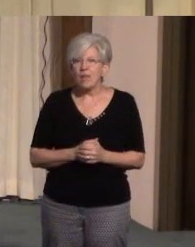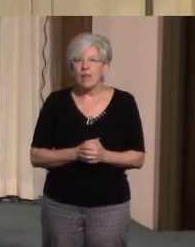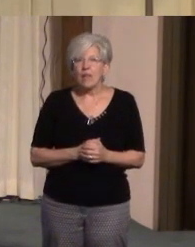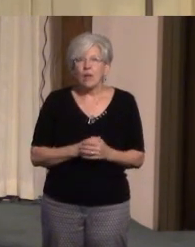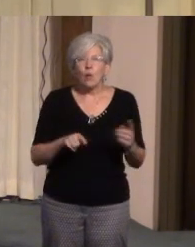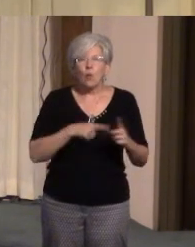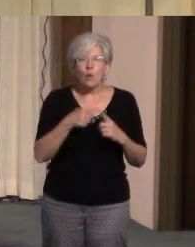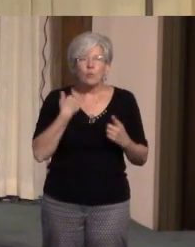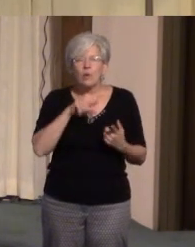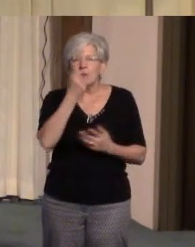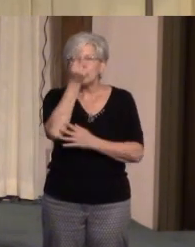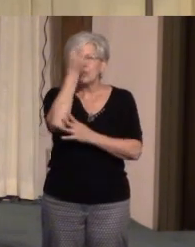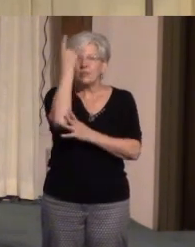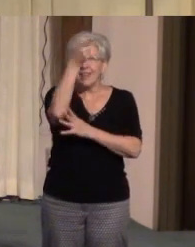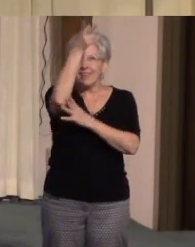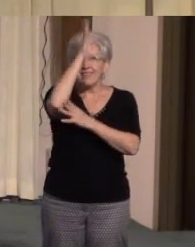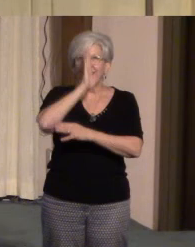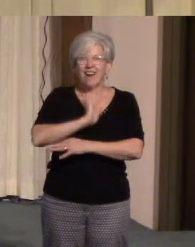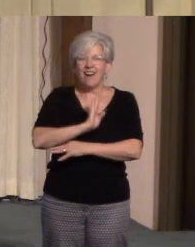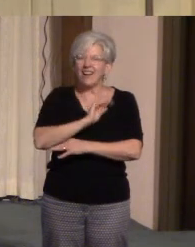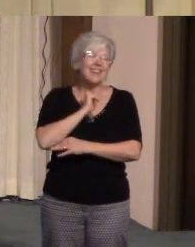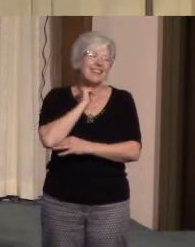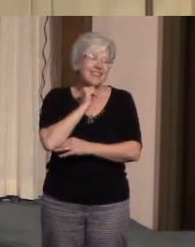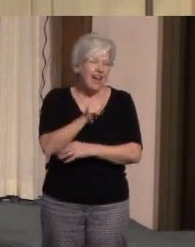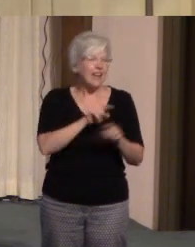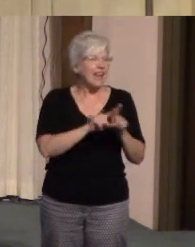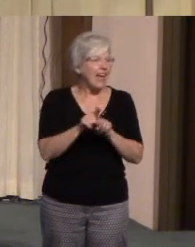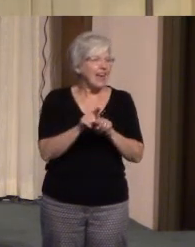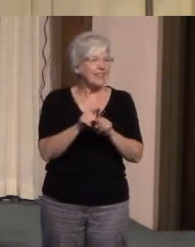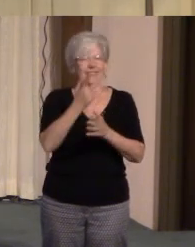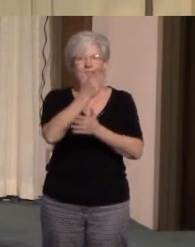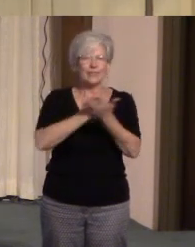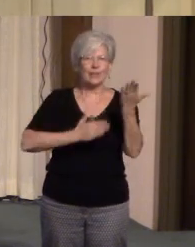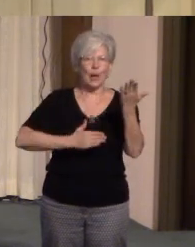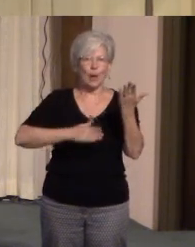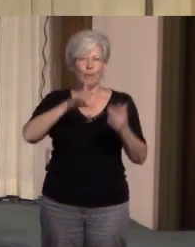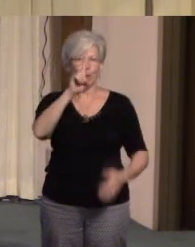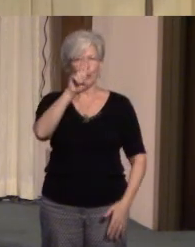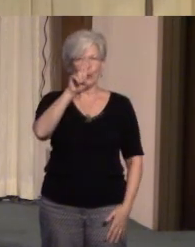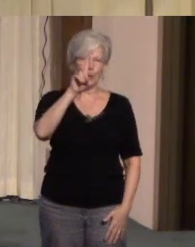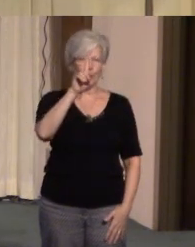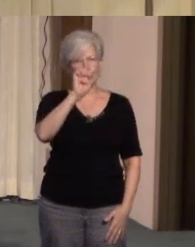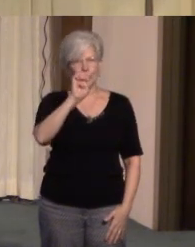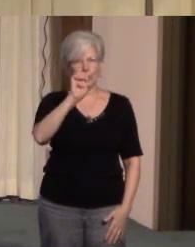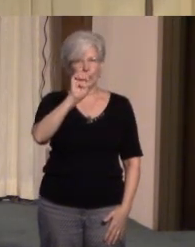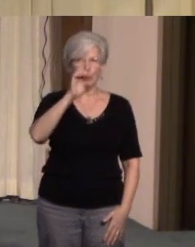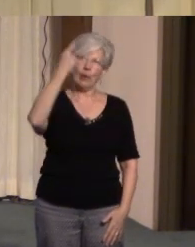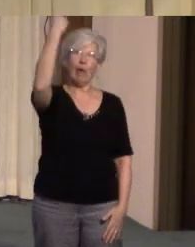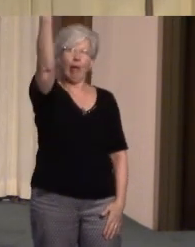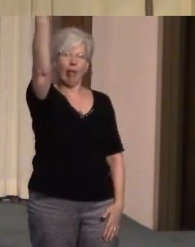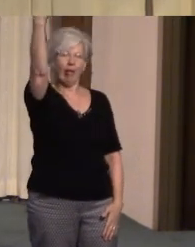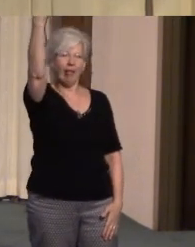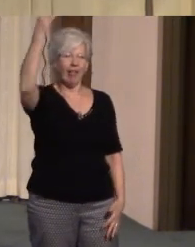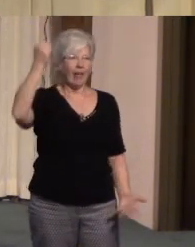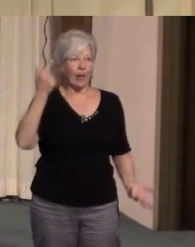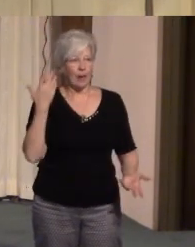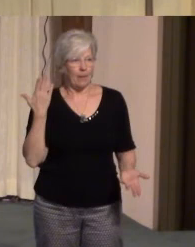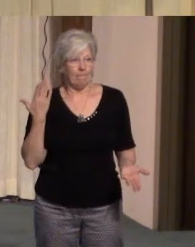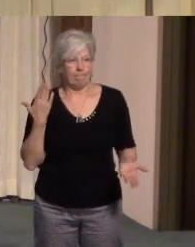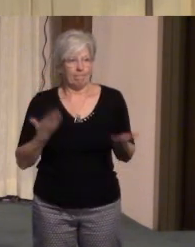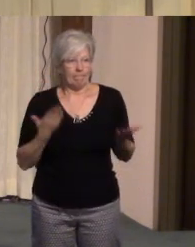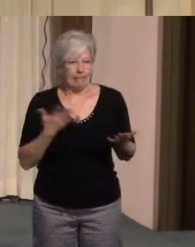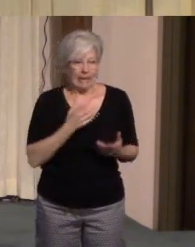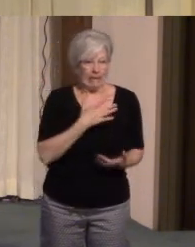When we understand God not as some dude who, might like us, might not, might kill us, might, damn us